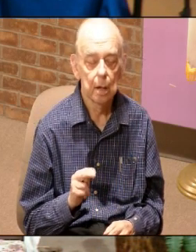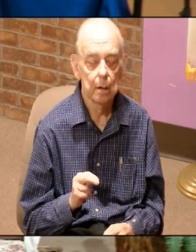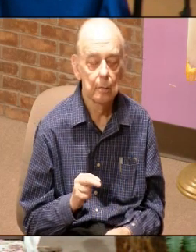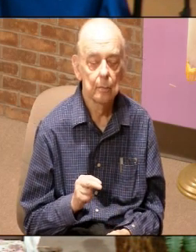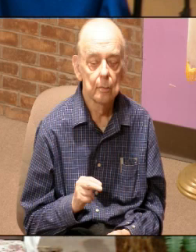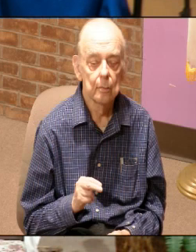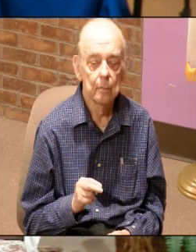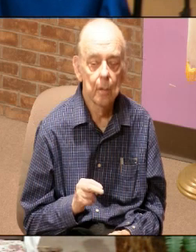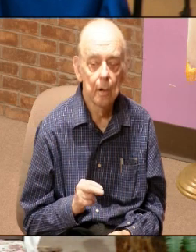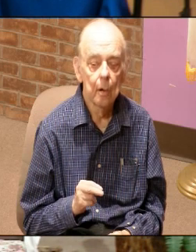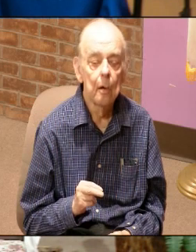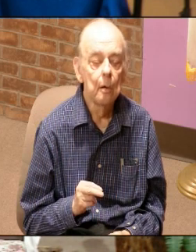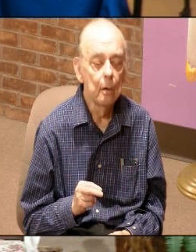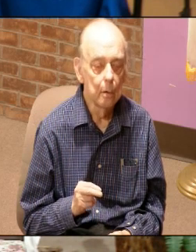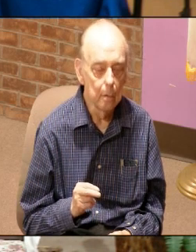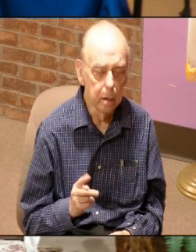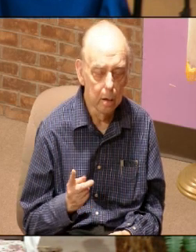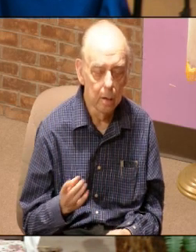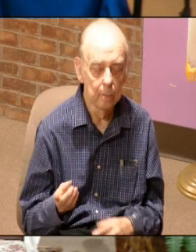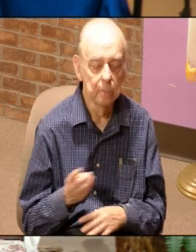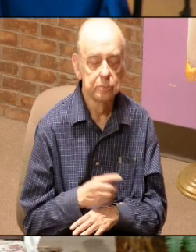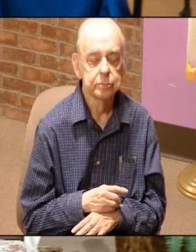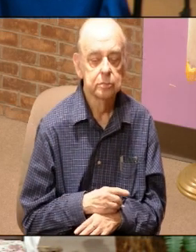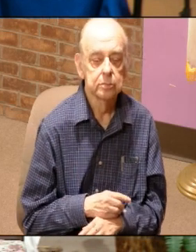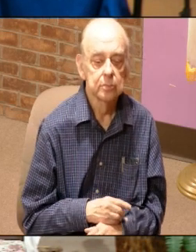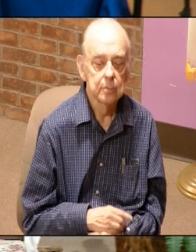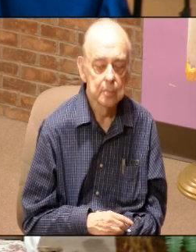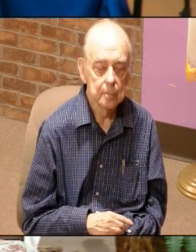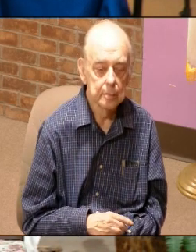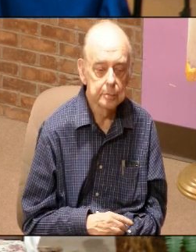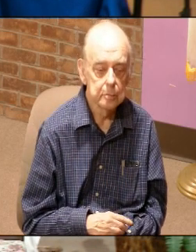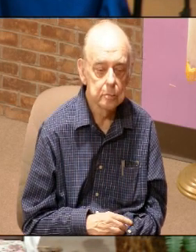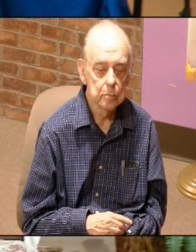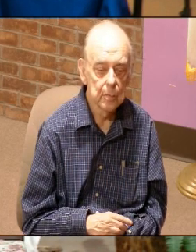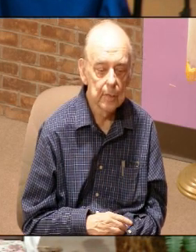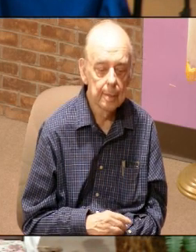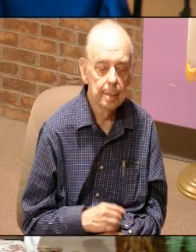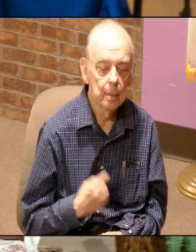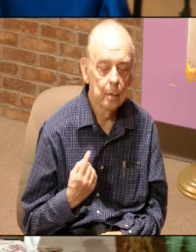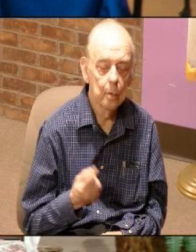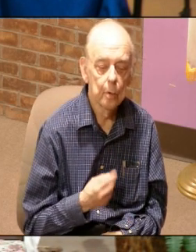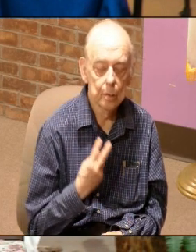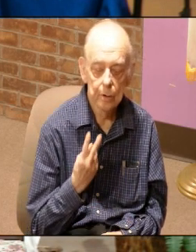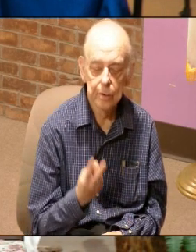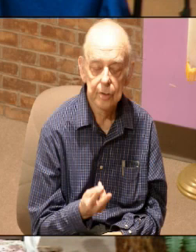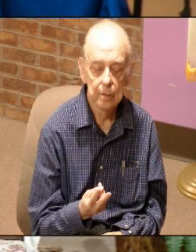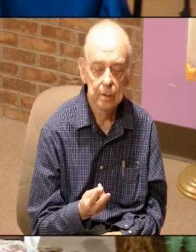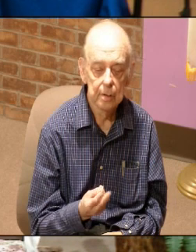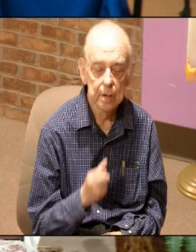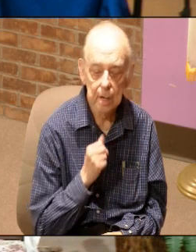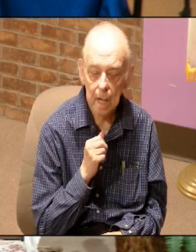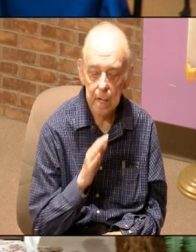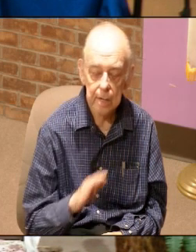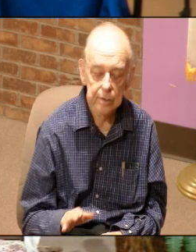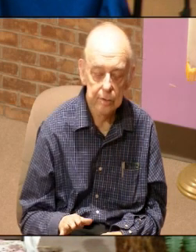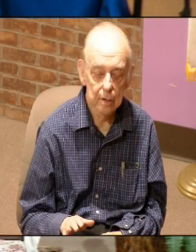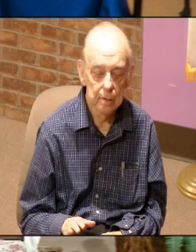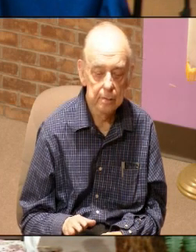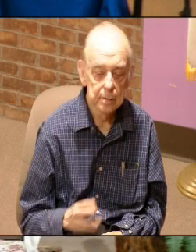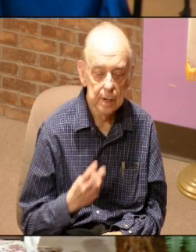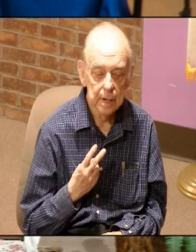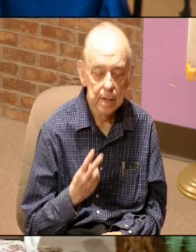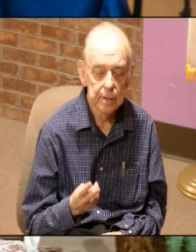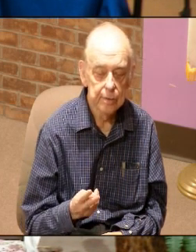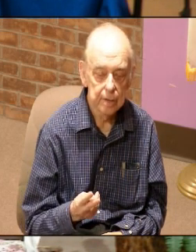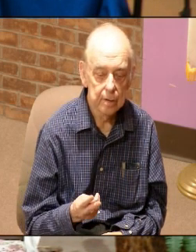and one day one day we'll see her but not as a child we'll see